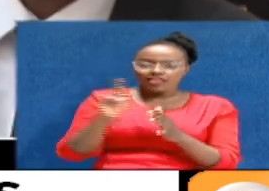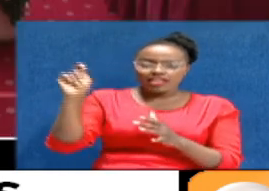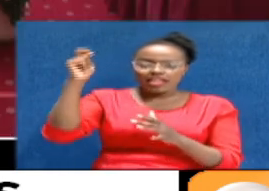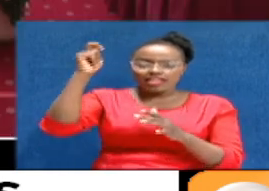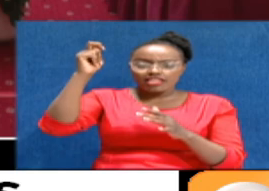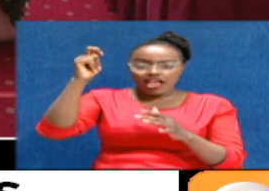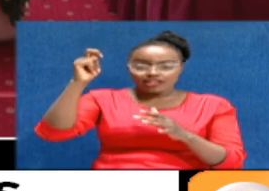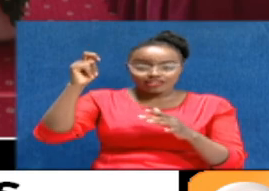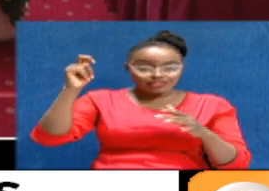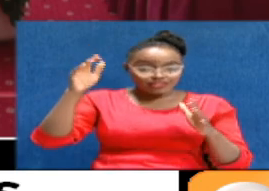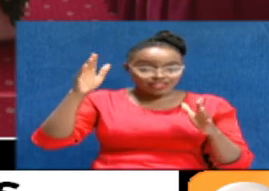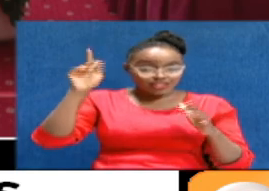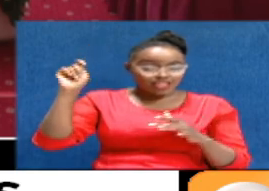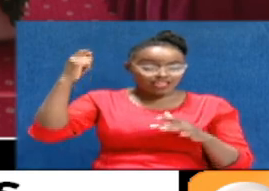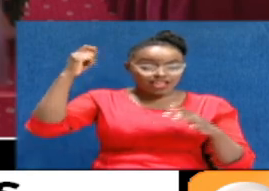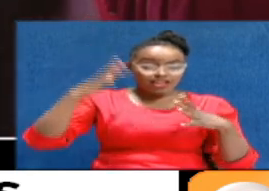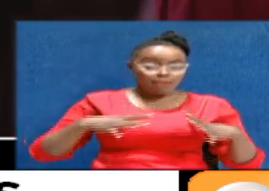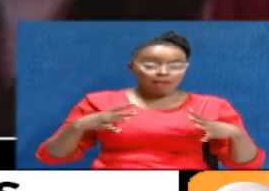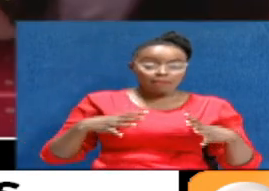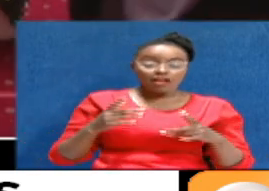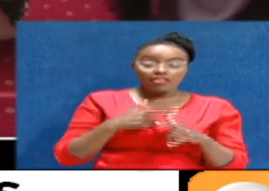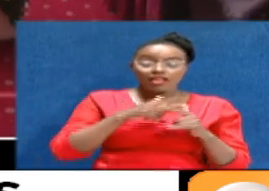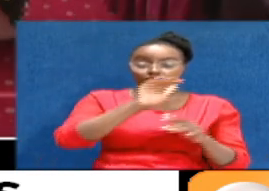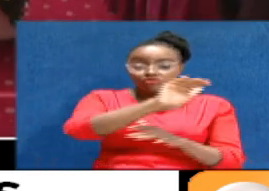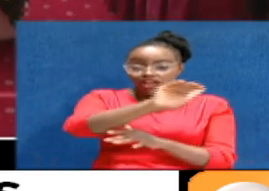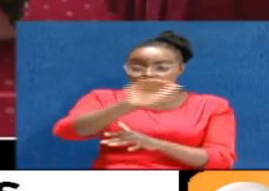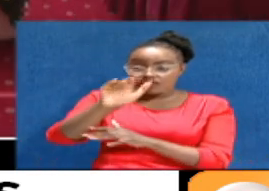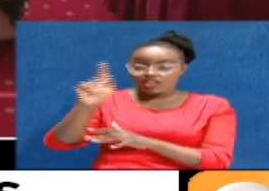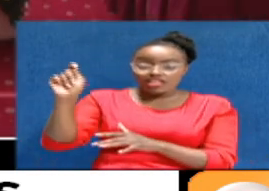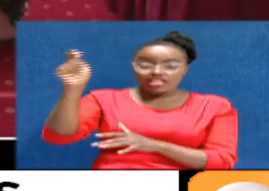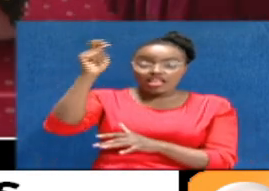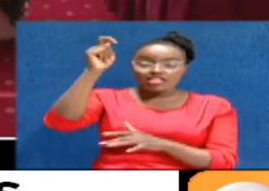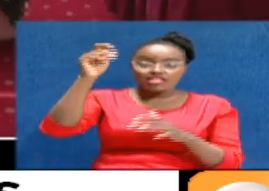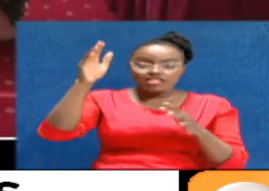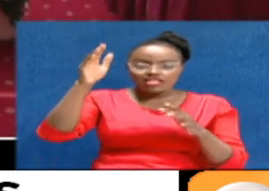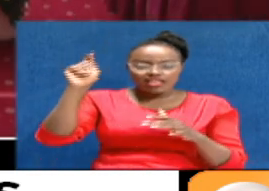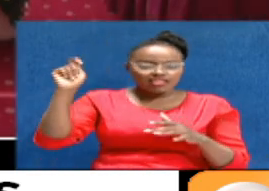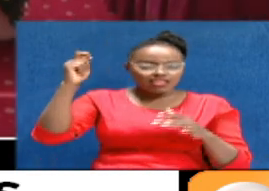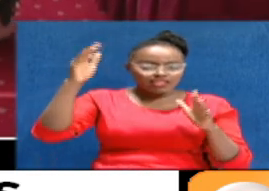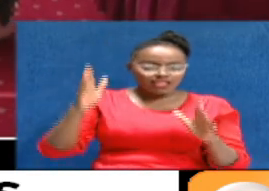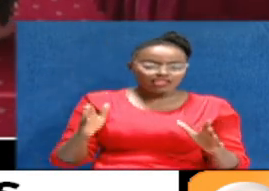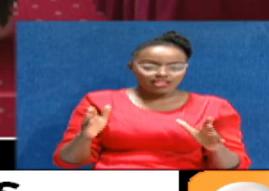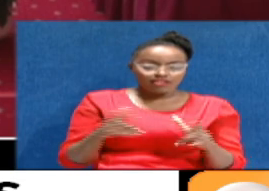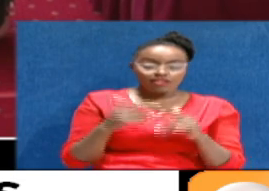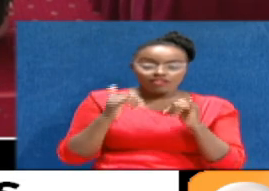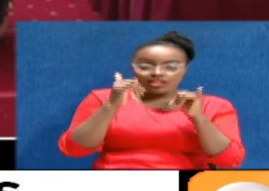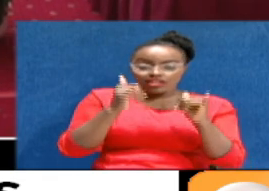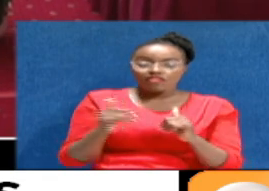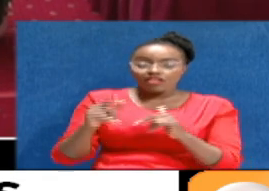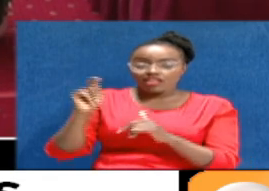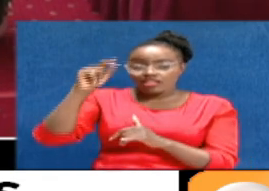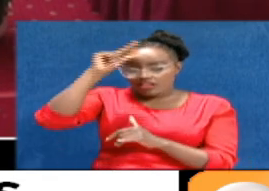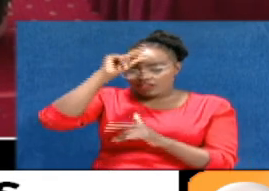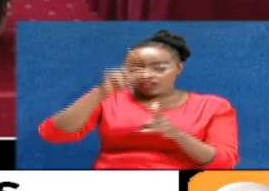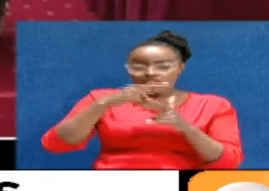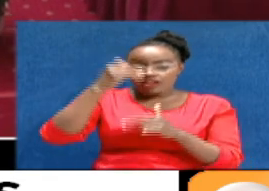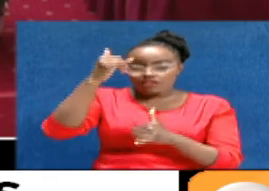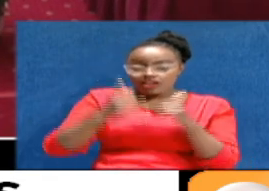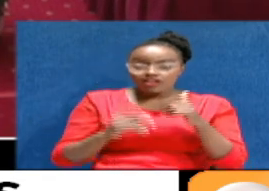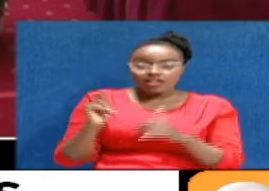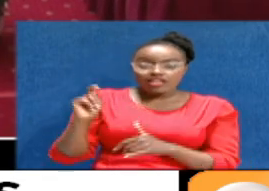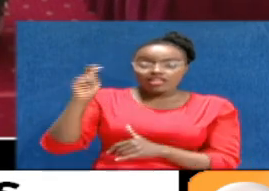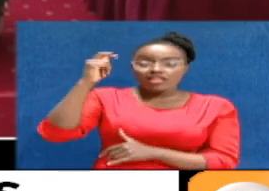people. And so you can imagine appealing to Kenyan people at individual level, the Kenyan government, and lastly,